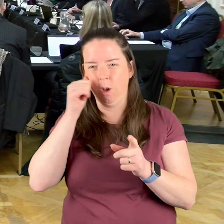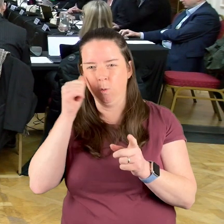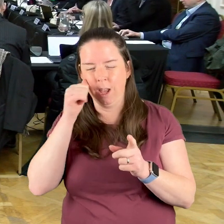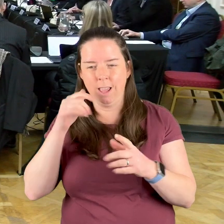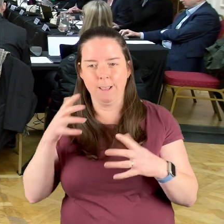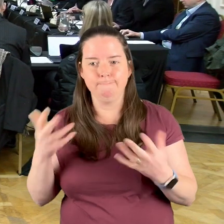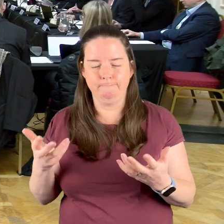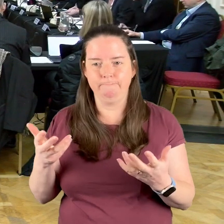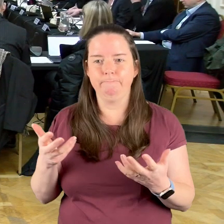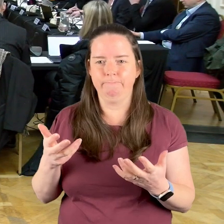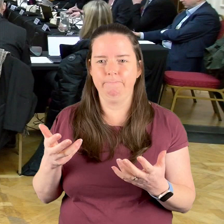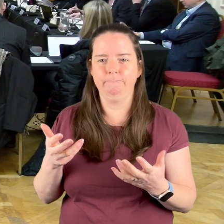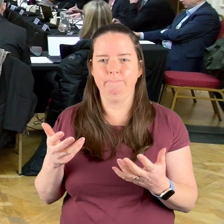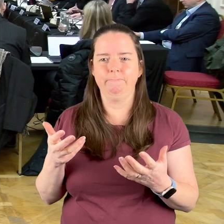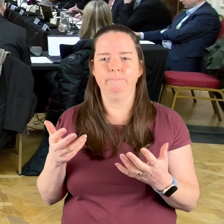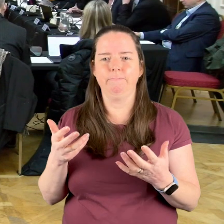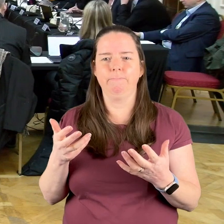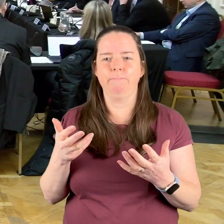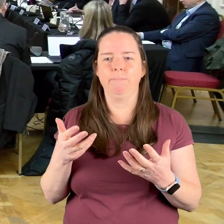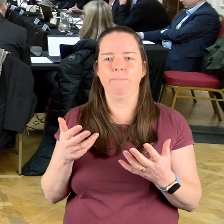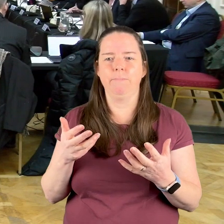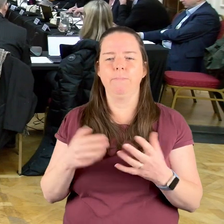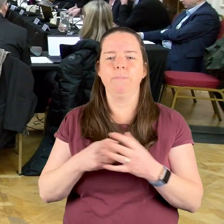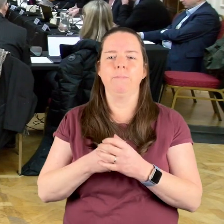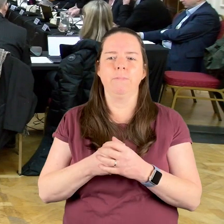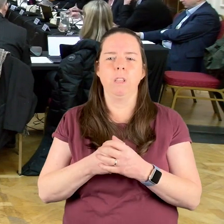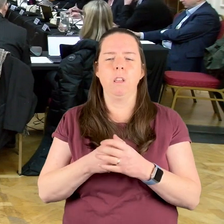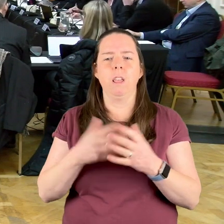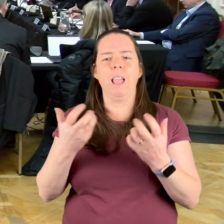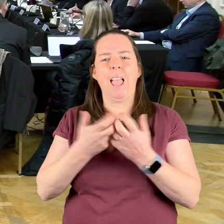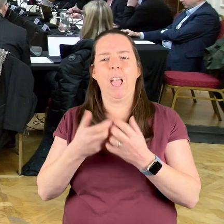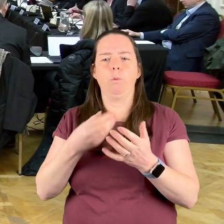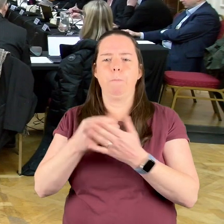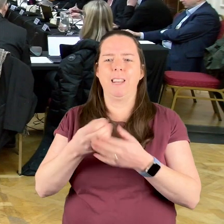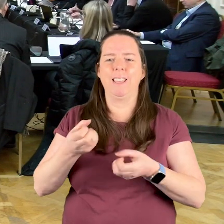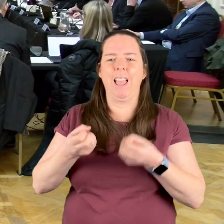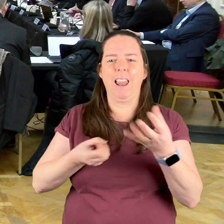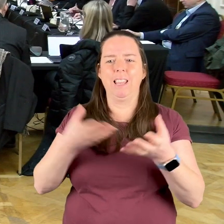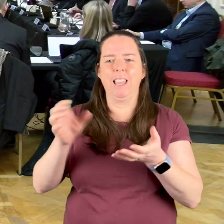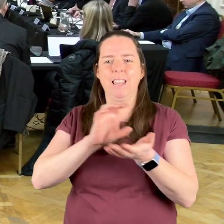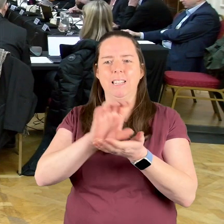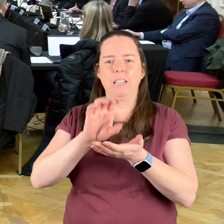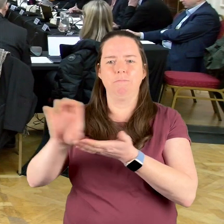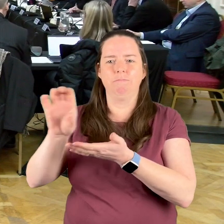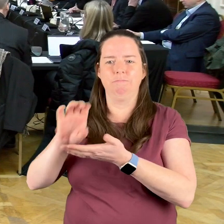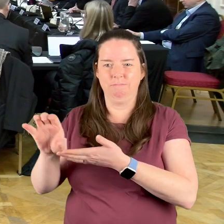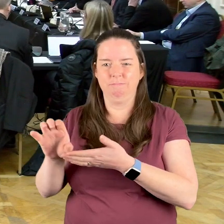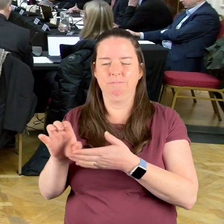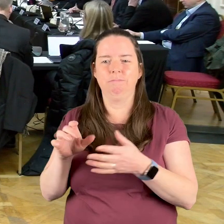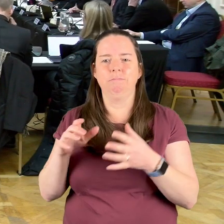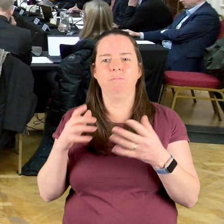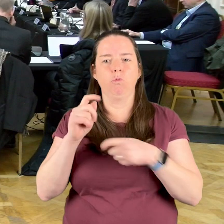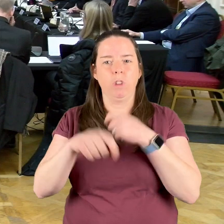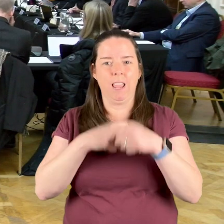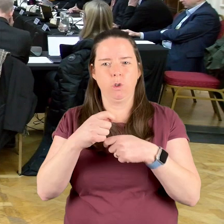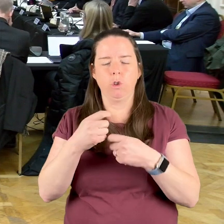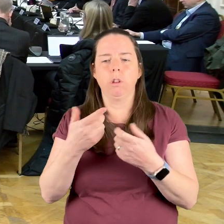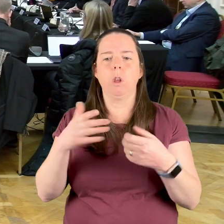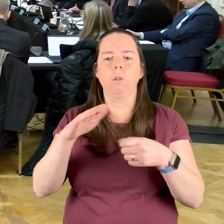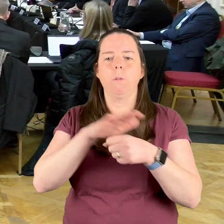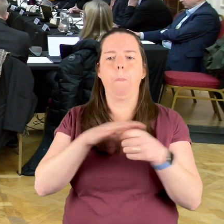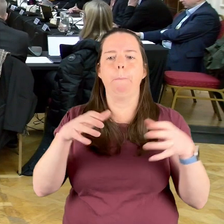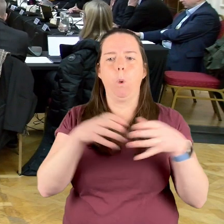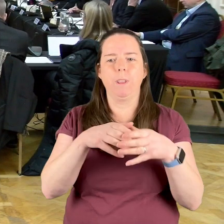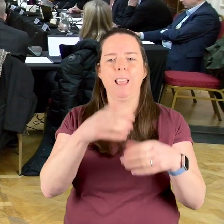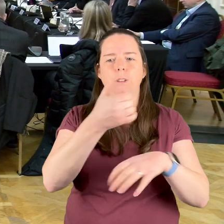aware, in the fact that the way that the money is allocated down into systems changed in 22-23, so that it's